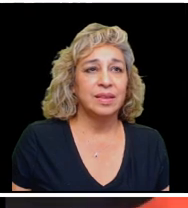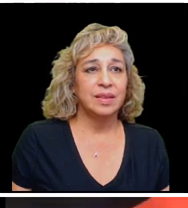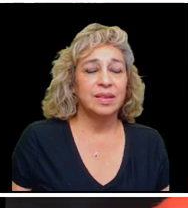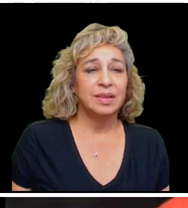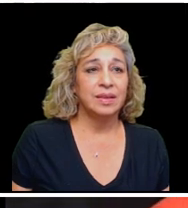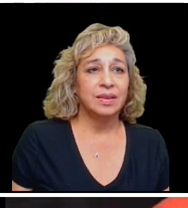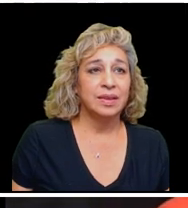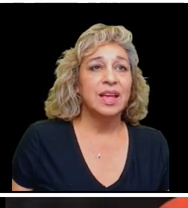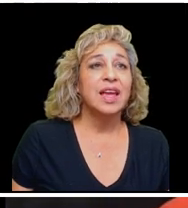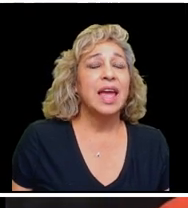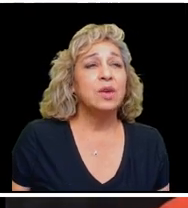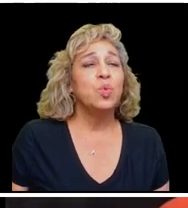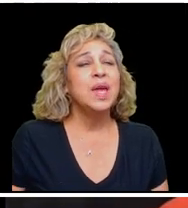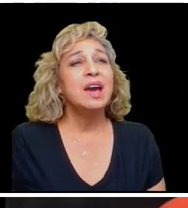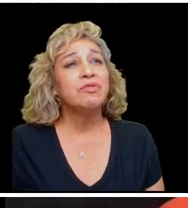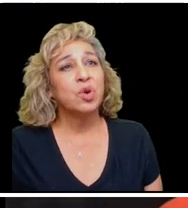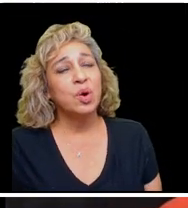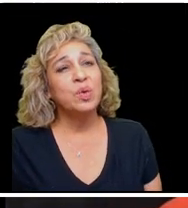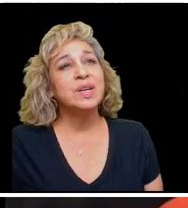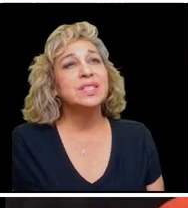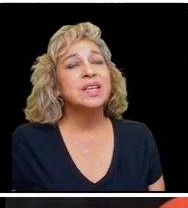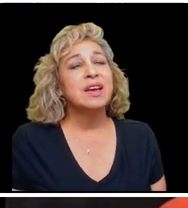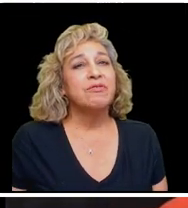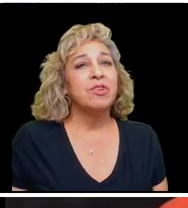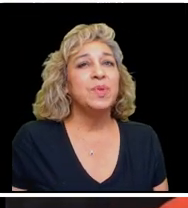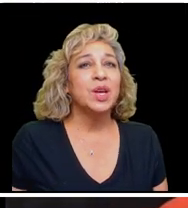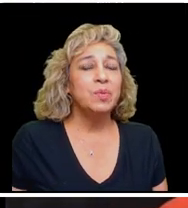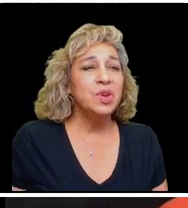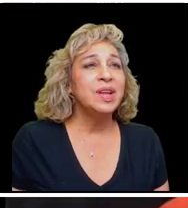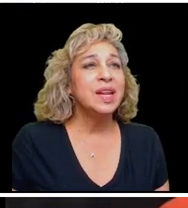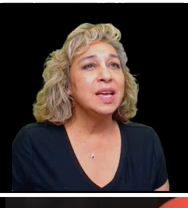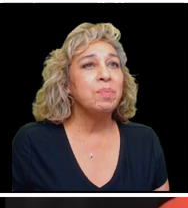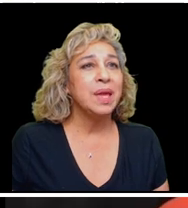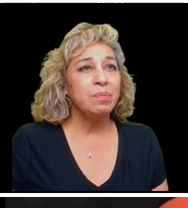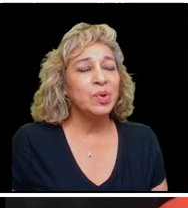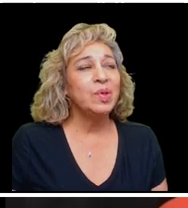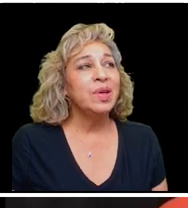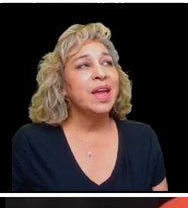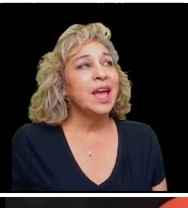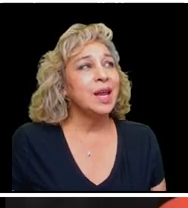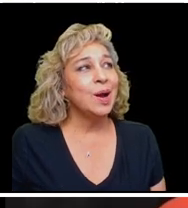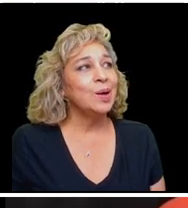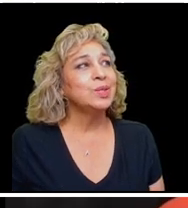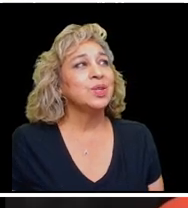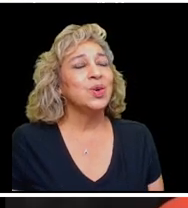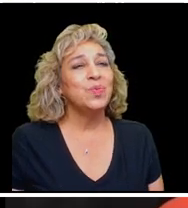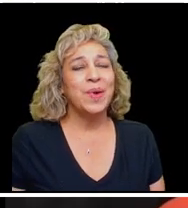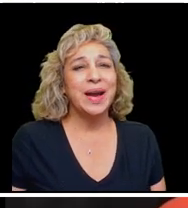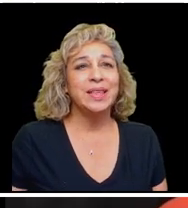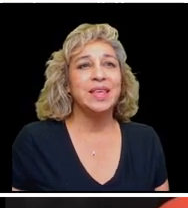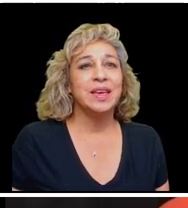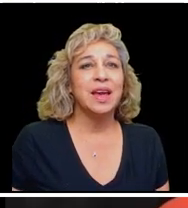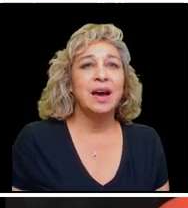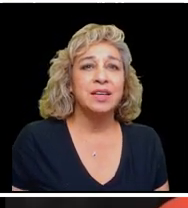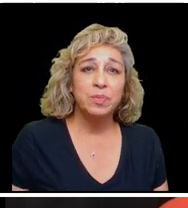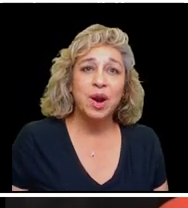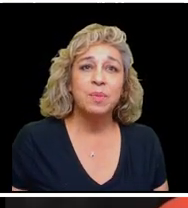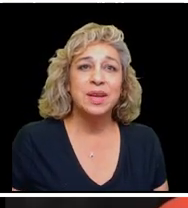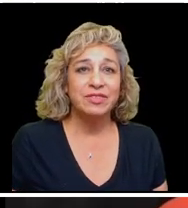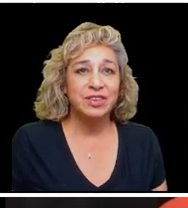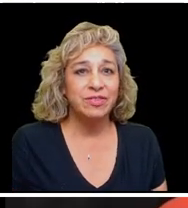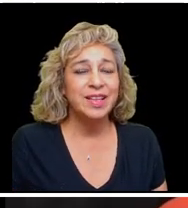and we have growers from the community people and also by the